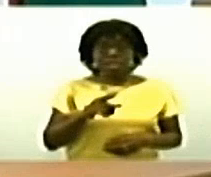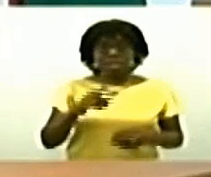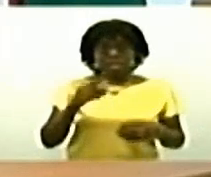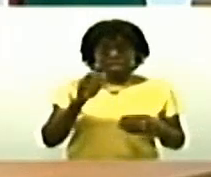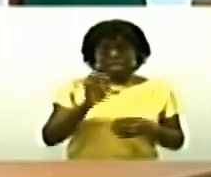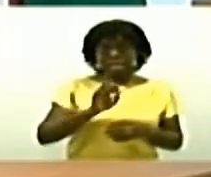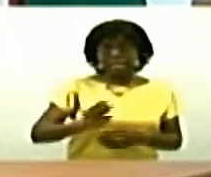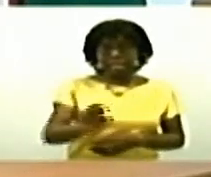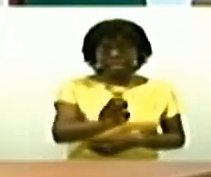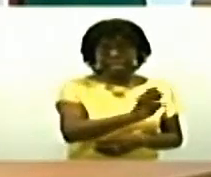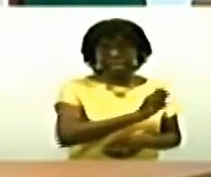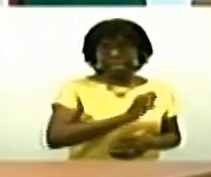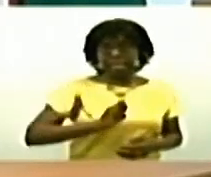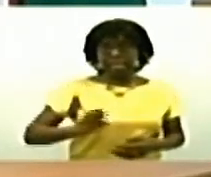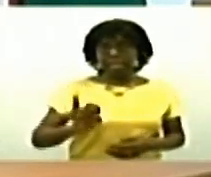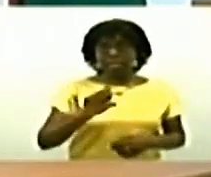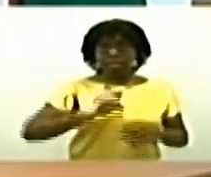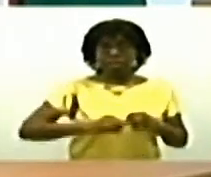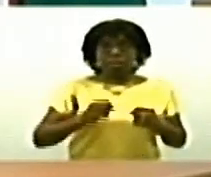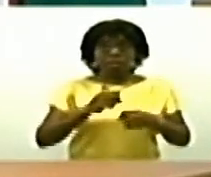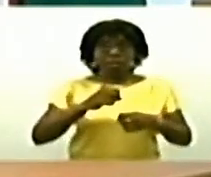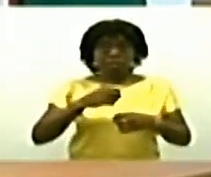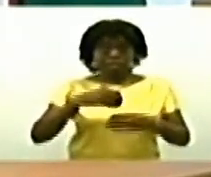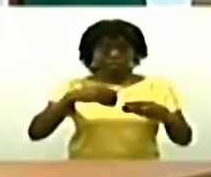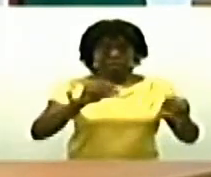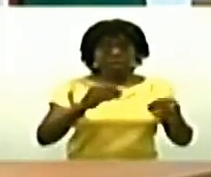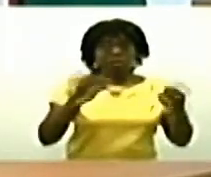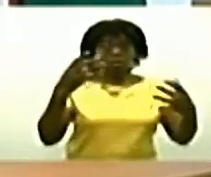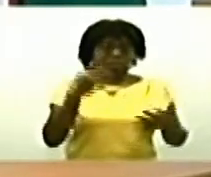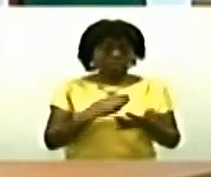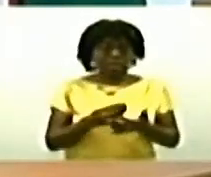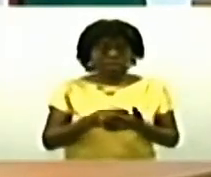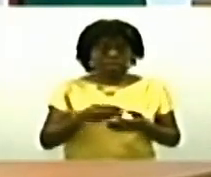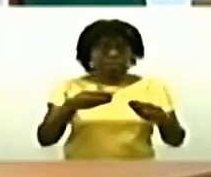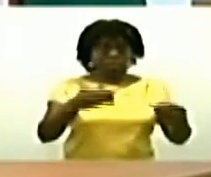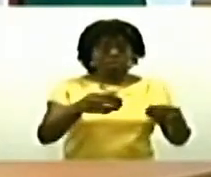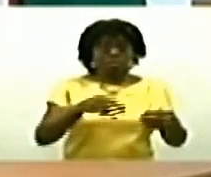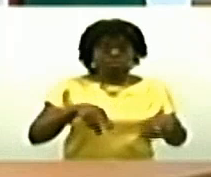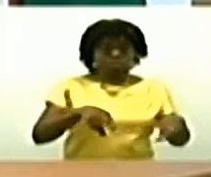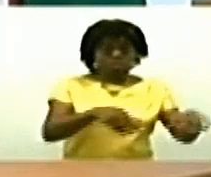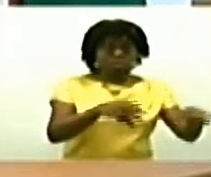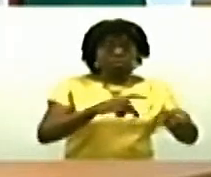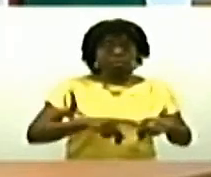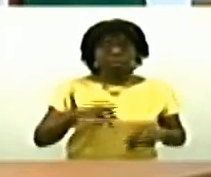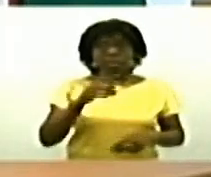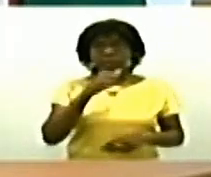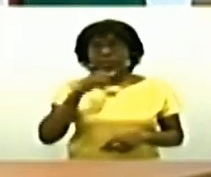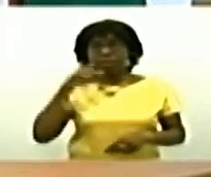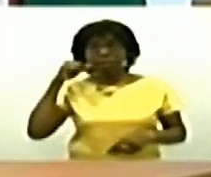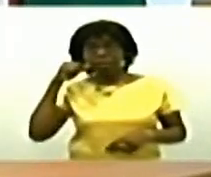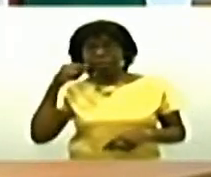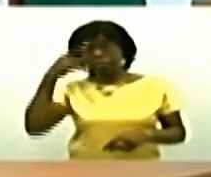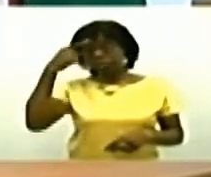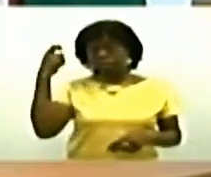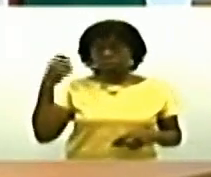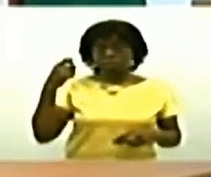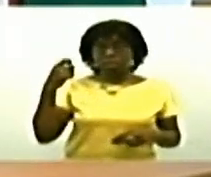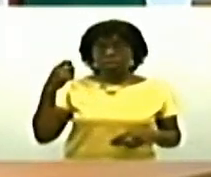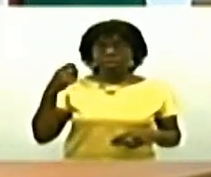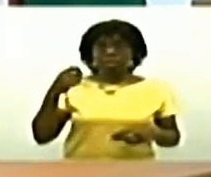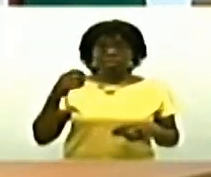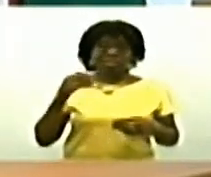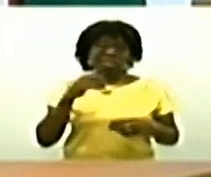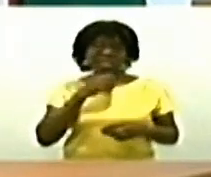And so we spend a lot of money laying down these roads. But the farmers, because the mean age